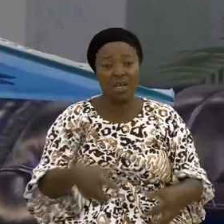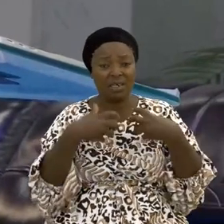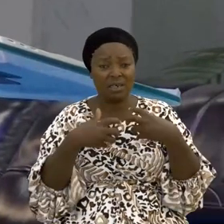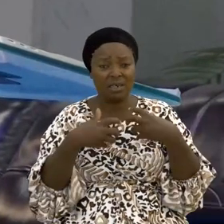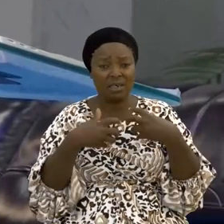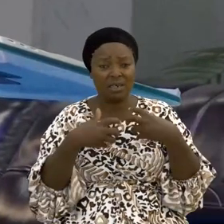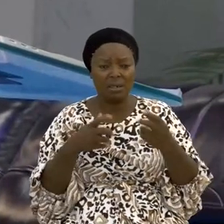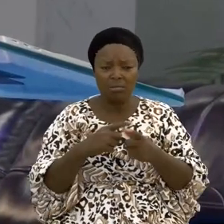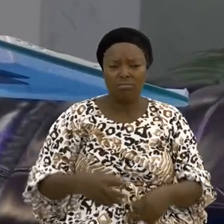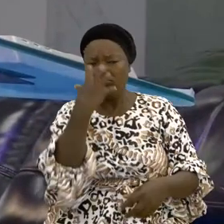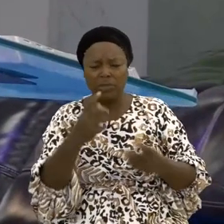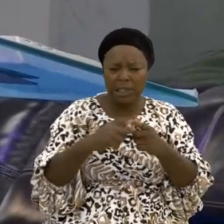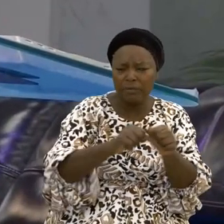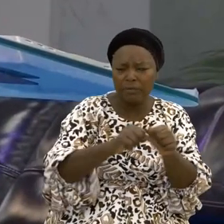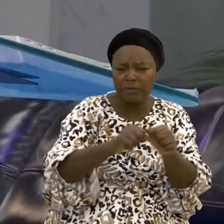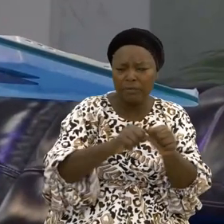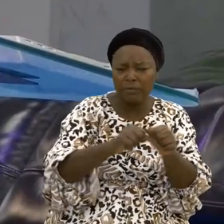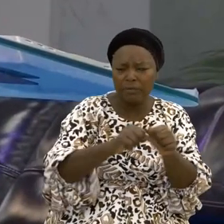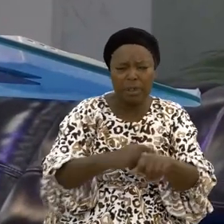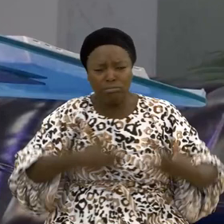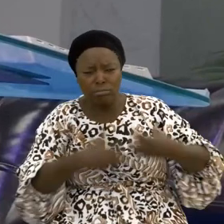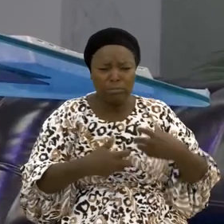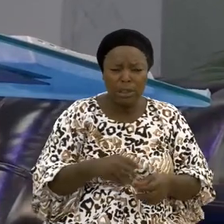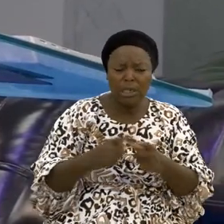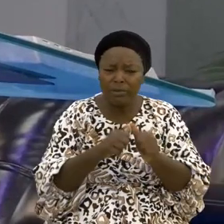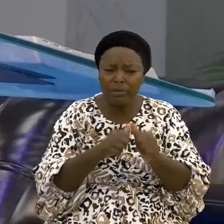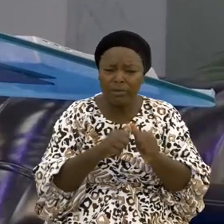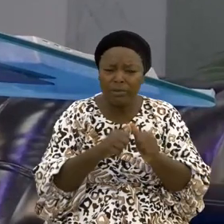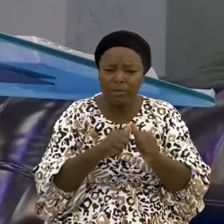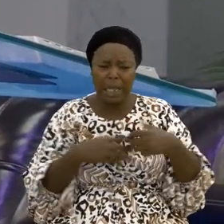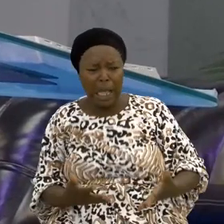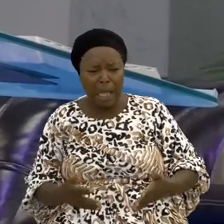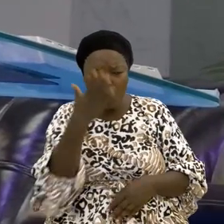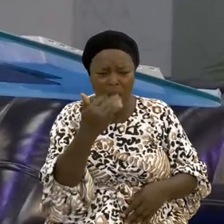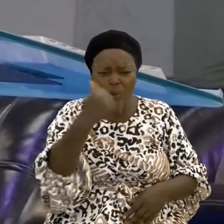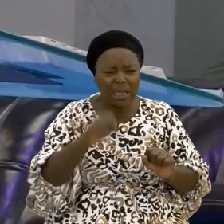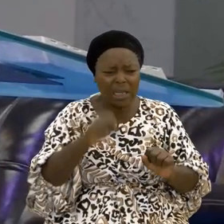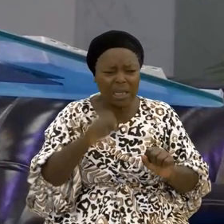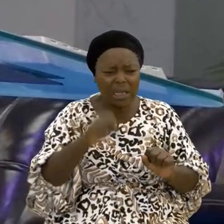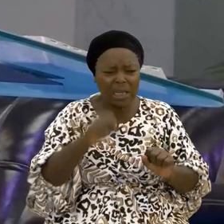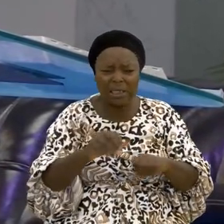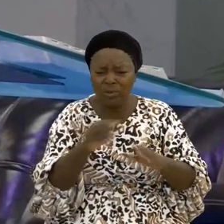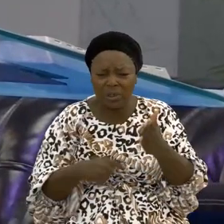you're furious. Why didn't they obey me? Why didn't they do what I said? Why didn't they put me